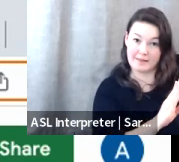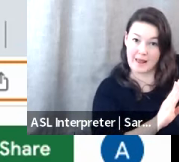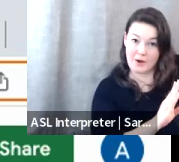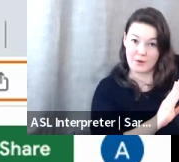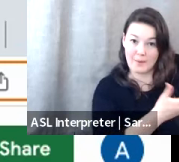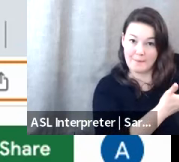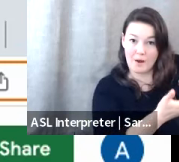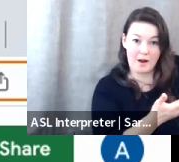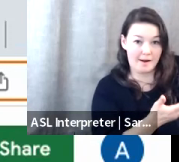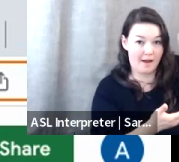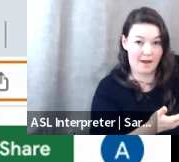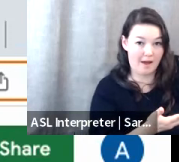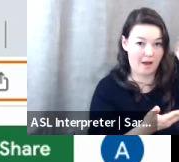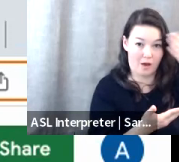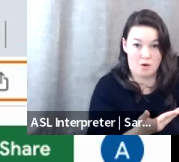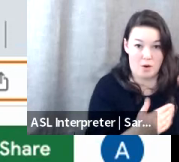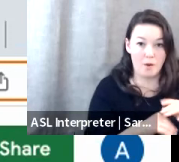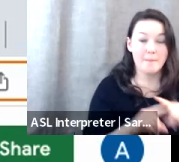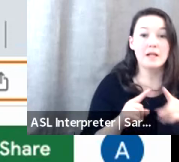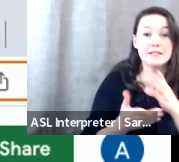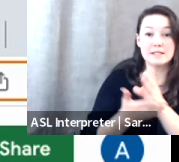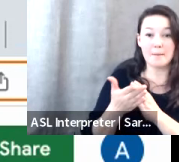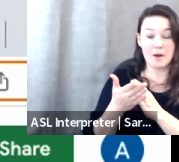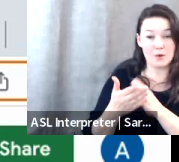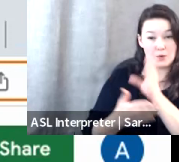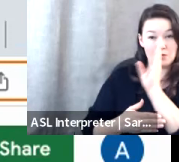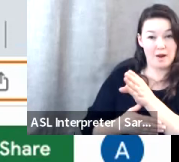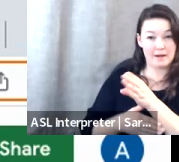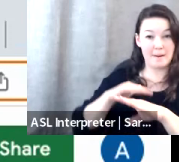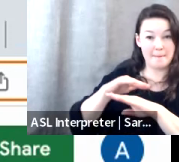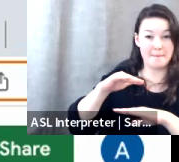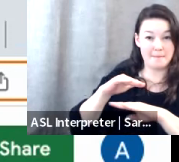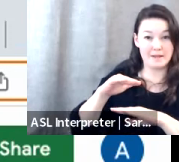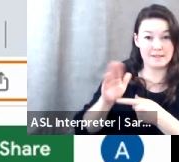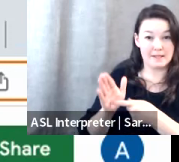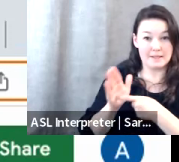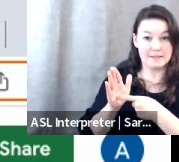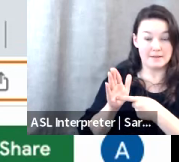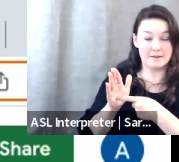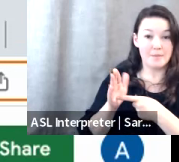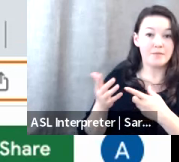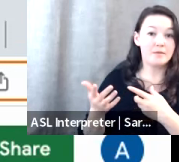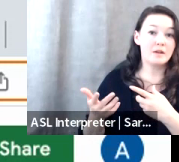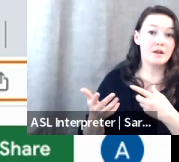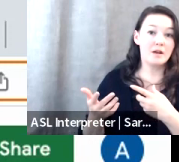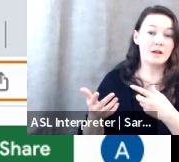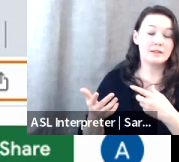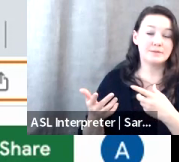sure. But some of these direct basic need supports as immediate and easy to